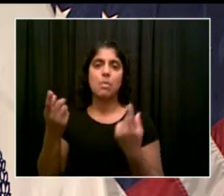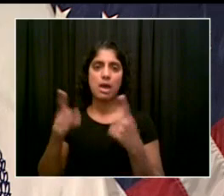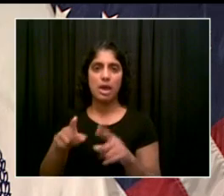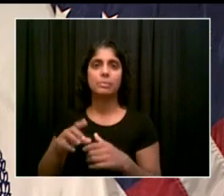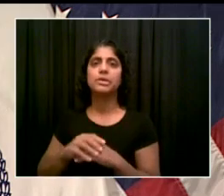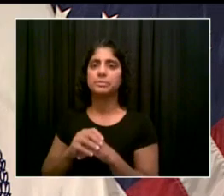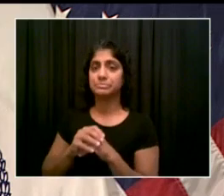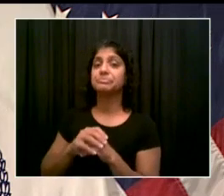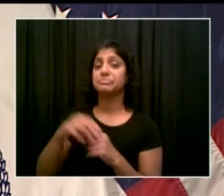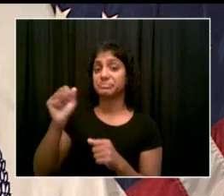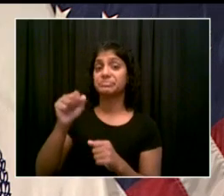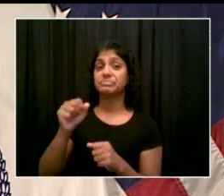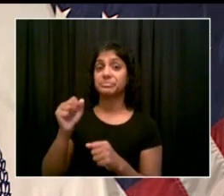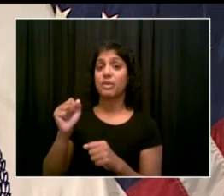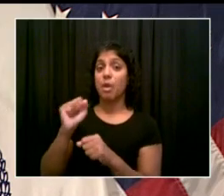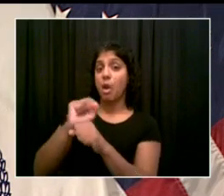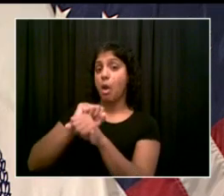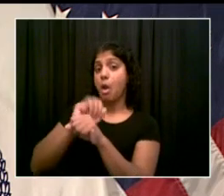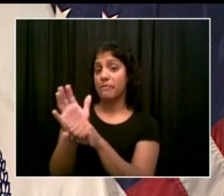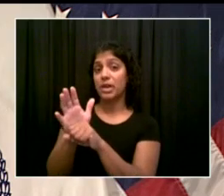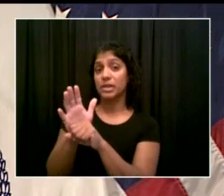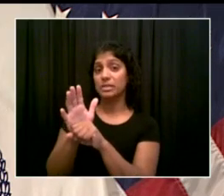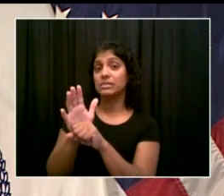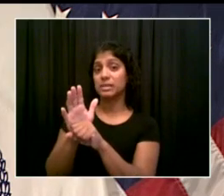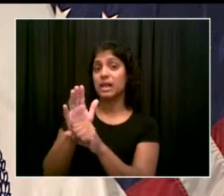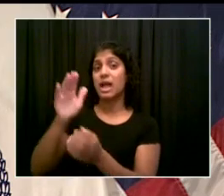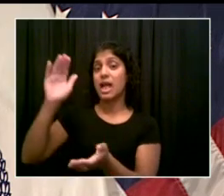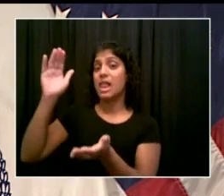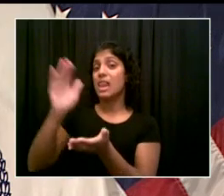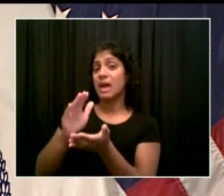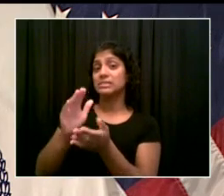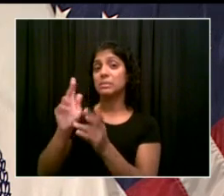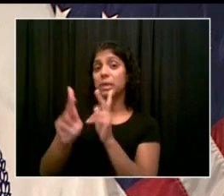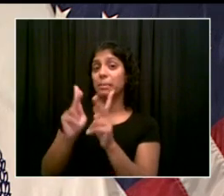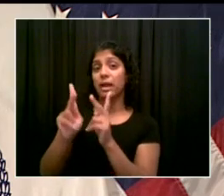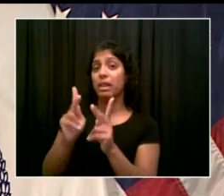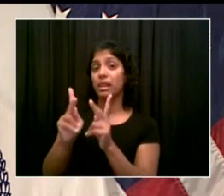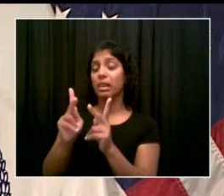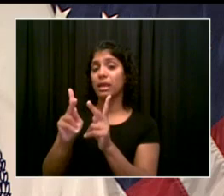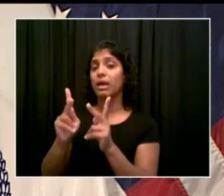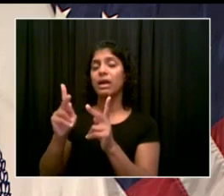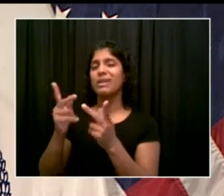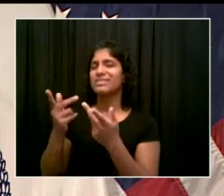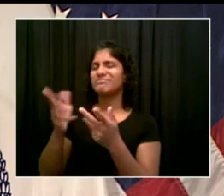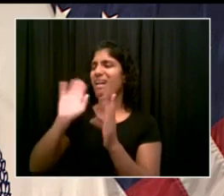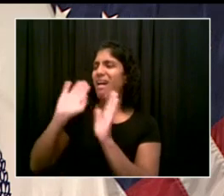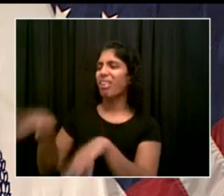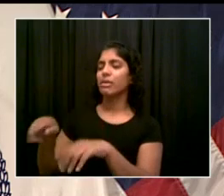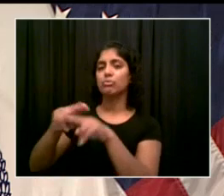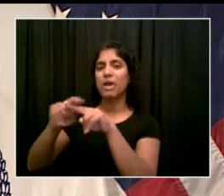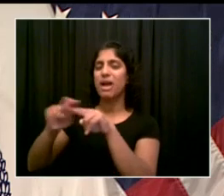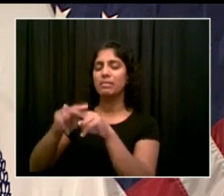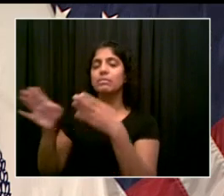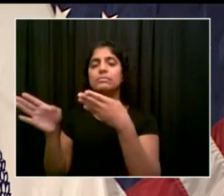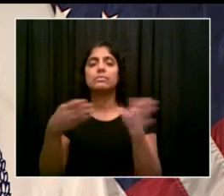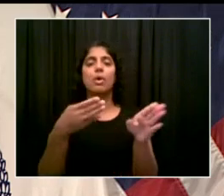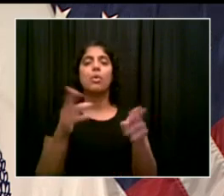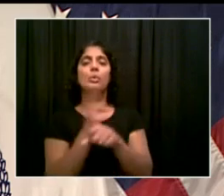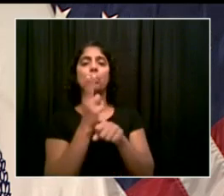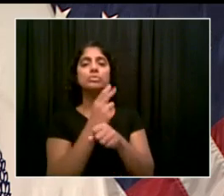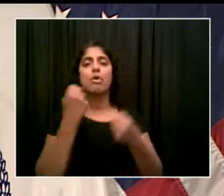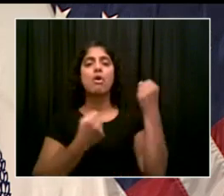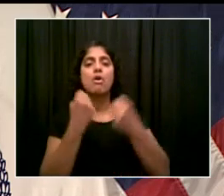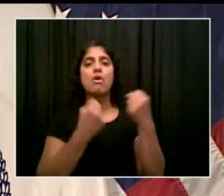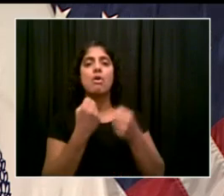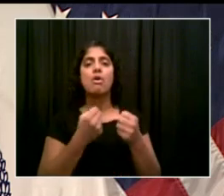cases, people were speeding or were victims, for whatever reason, of someone who used their